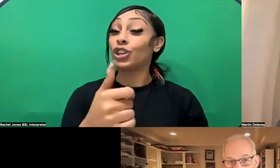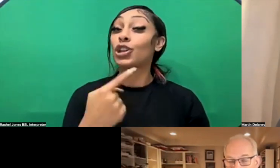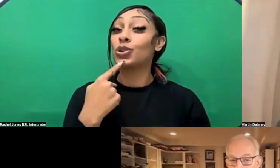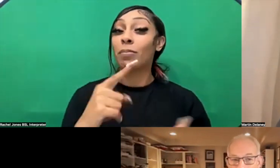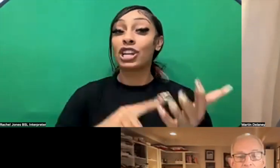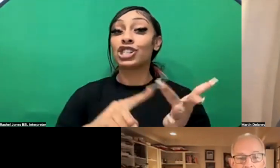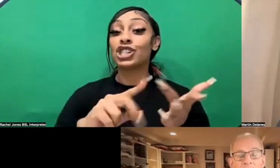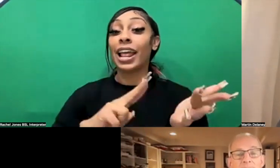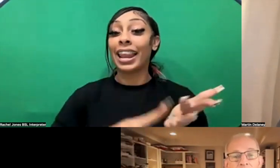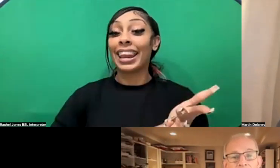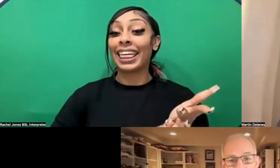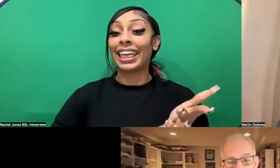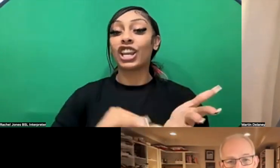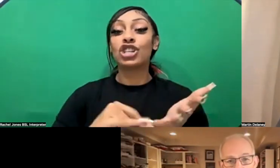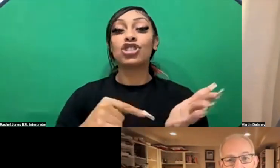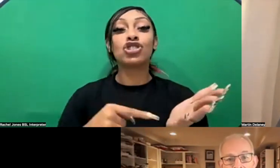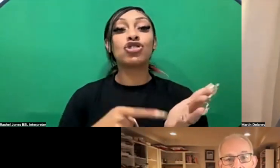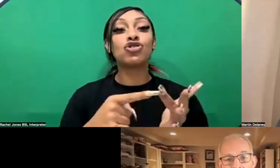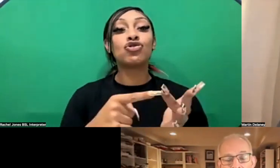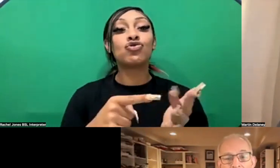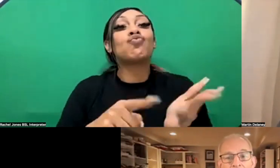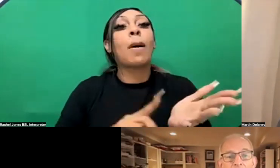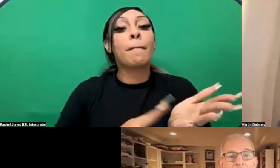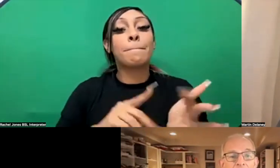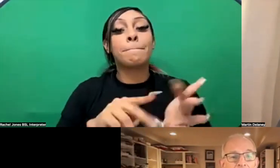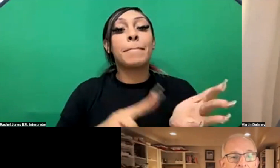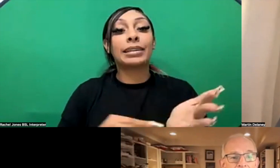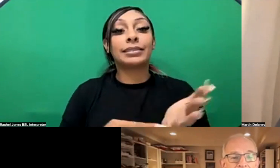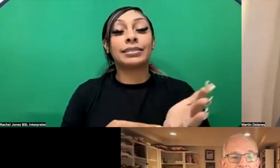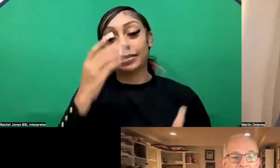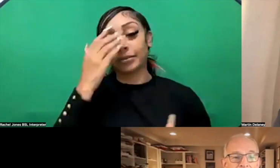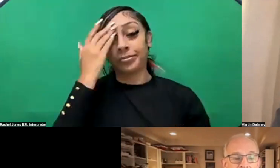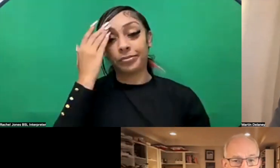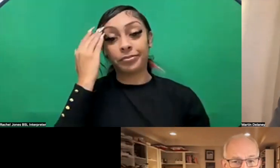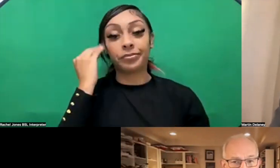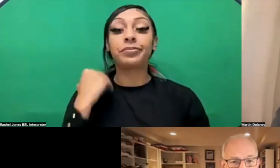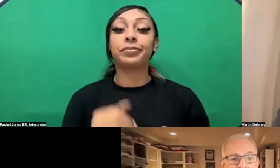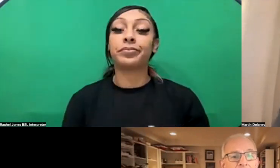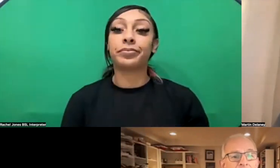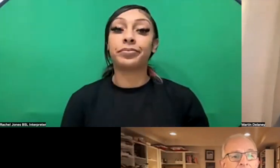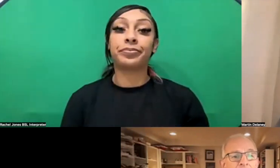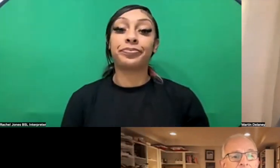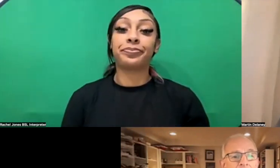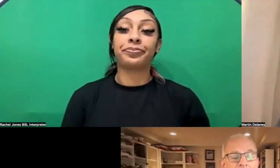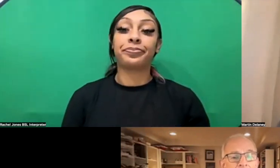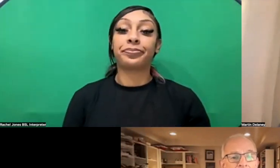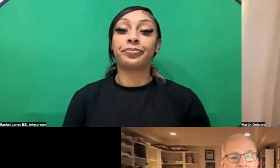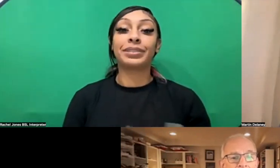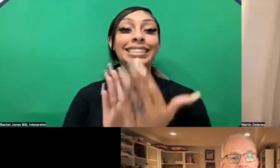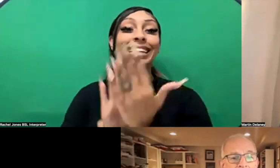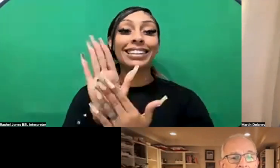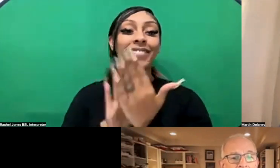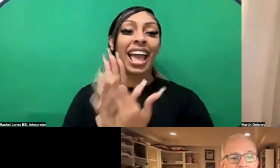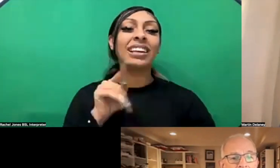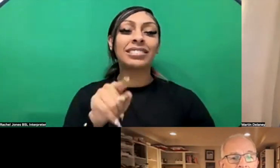talk about that. But one other thing I was going to just put in there as we're talking about interfaces was accessibility again,